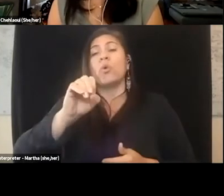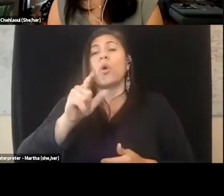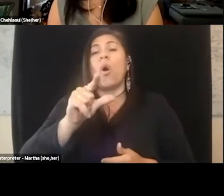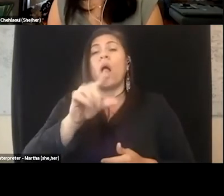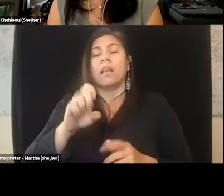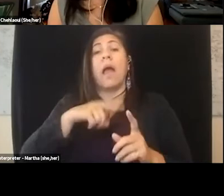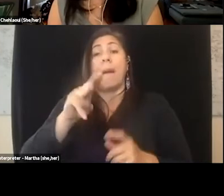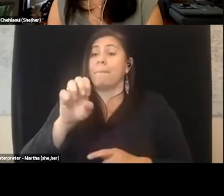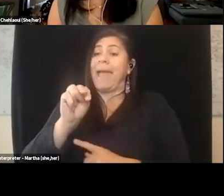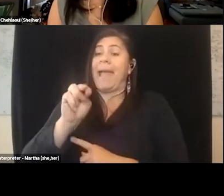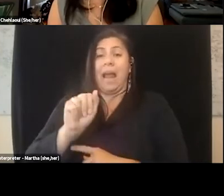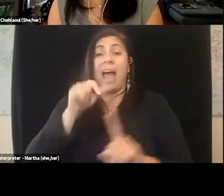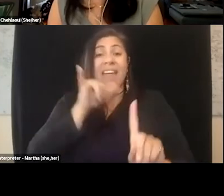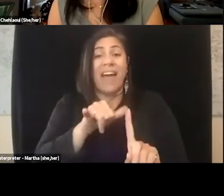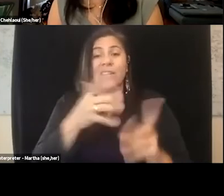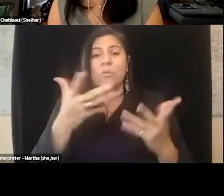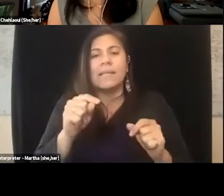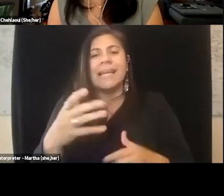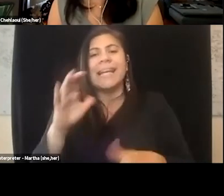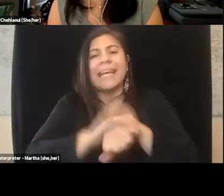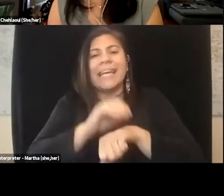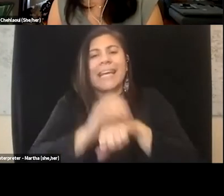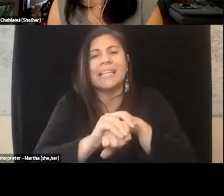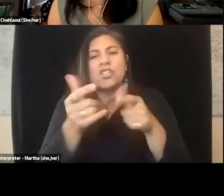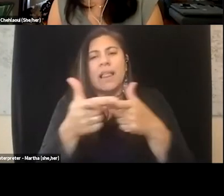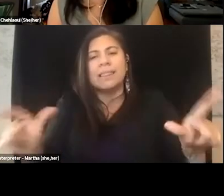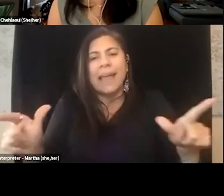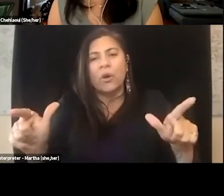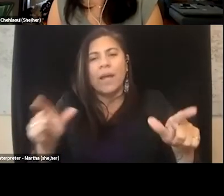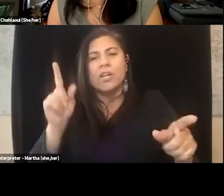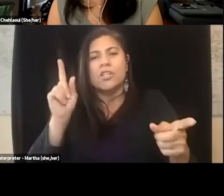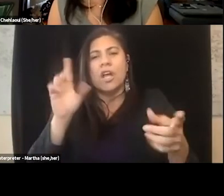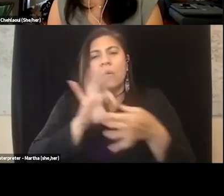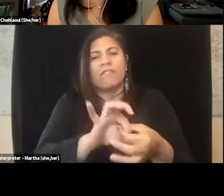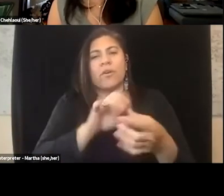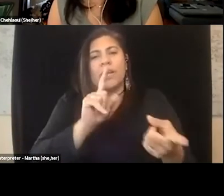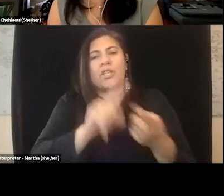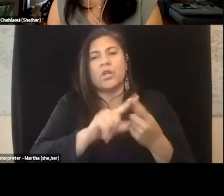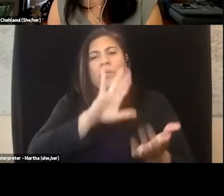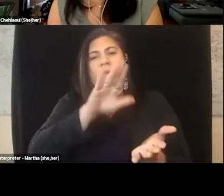get? MENA is an English language acronym referring to the Middle East and North Africa.